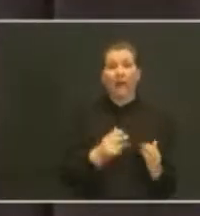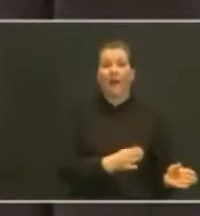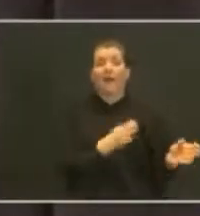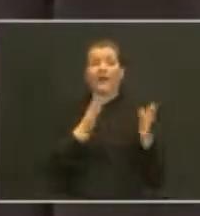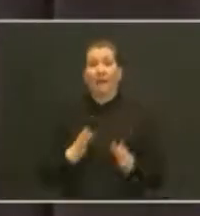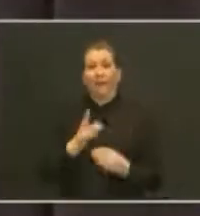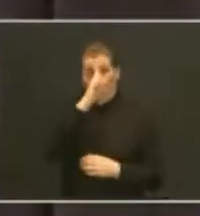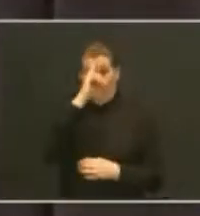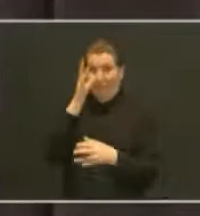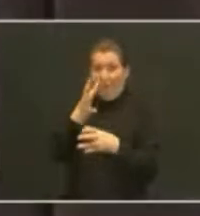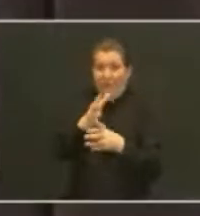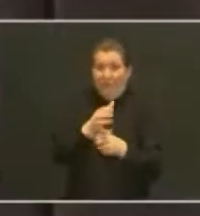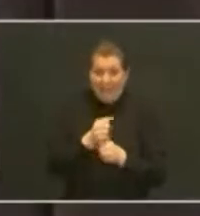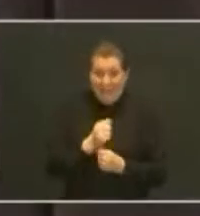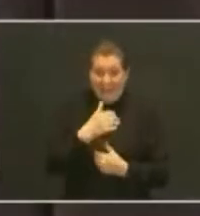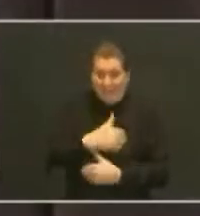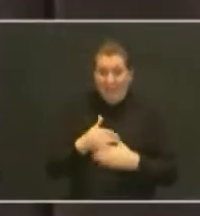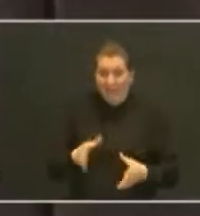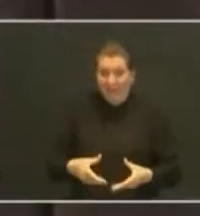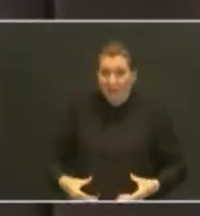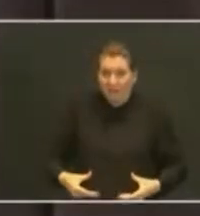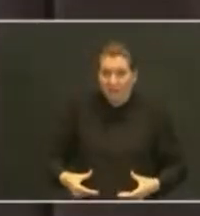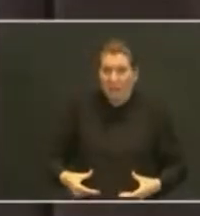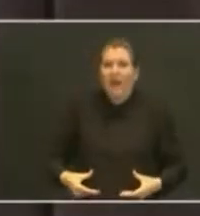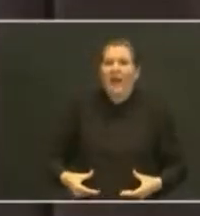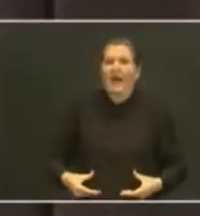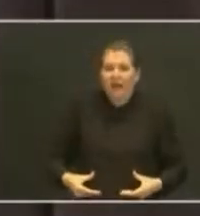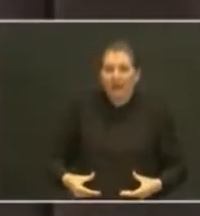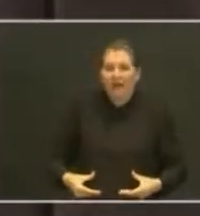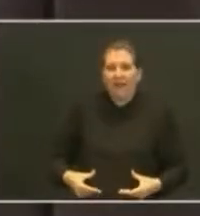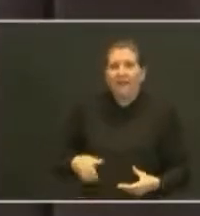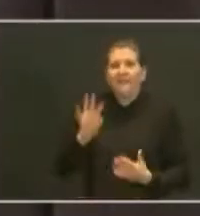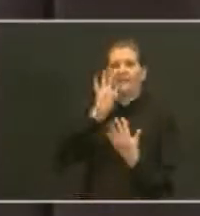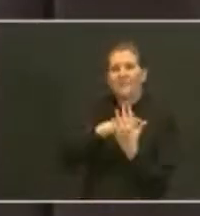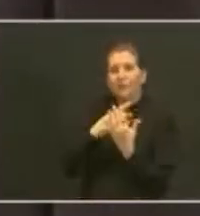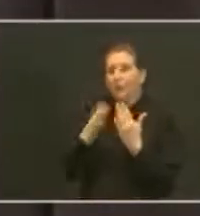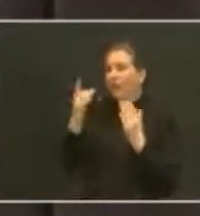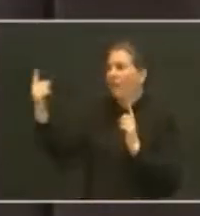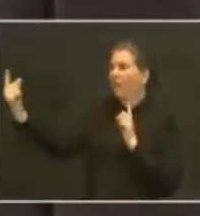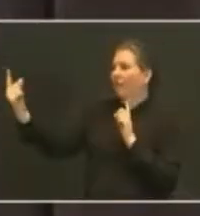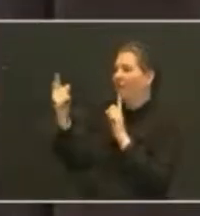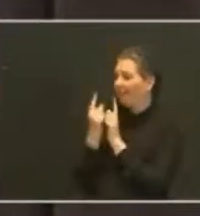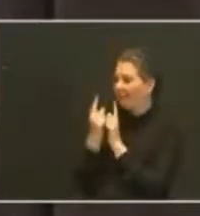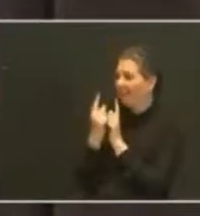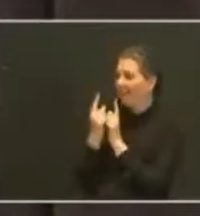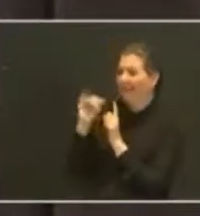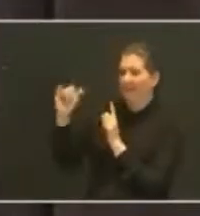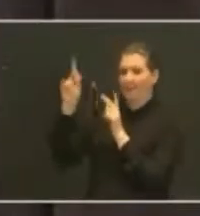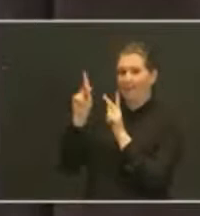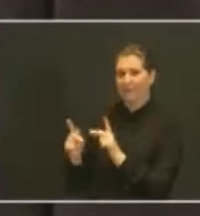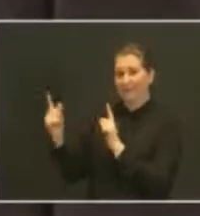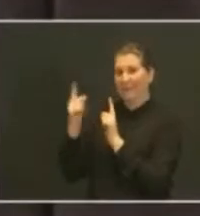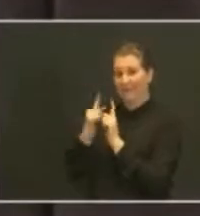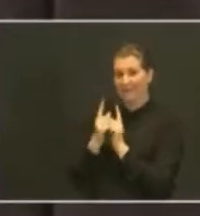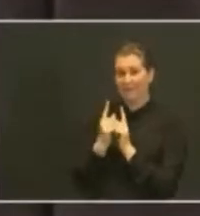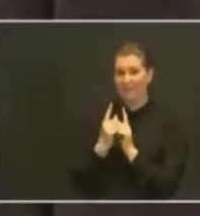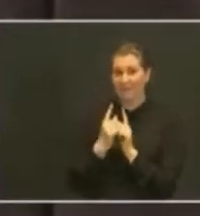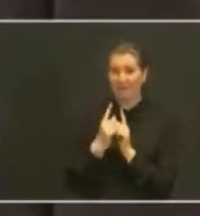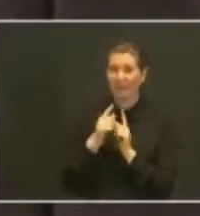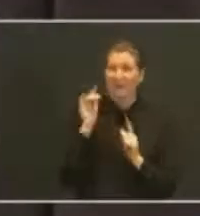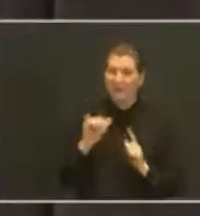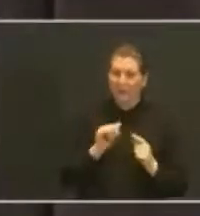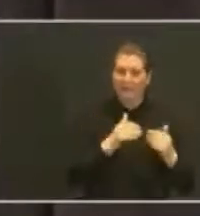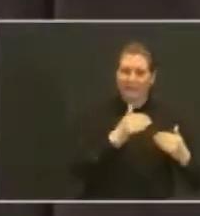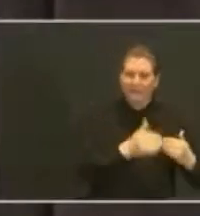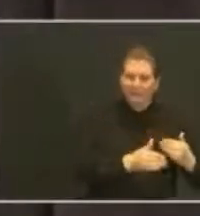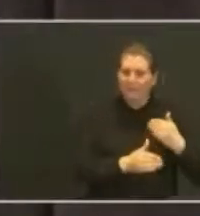for a clinic, because as I've said in the past, given our COVID approach, unlike what we had during the